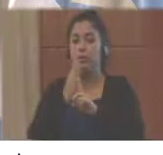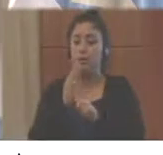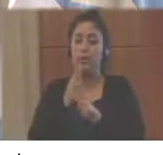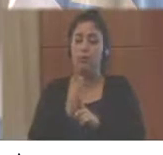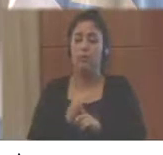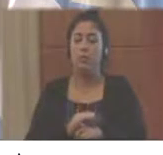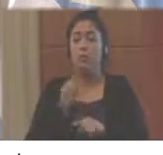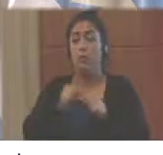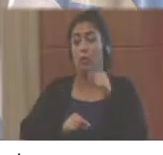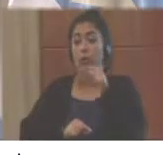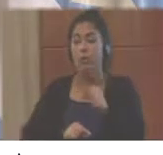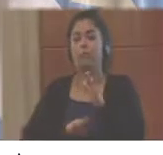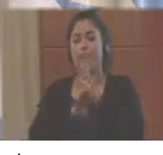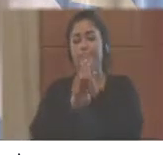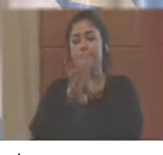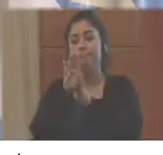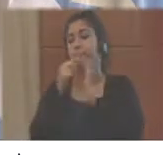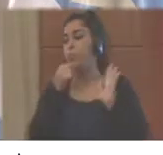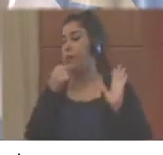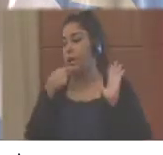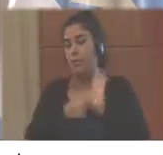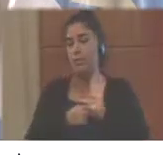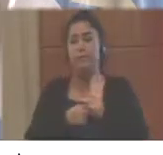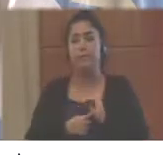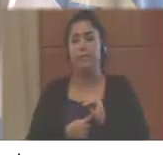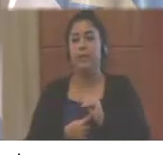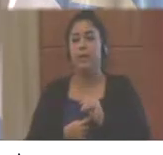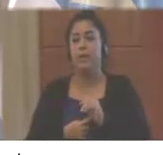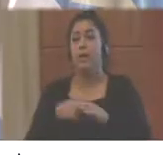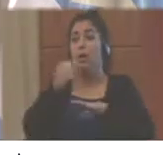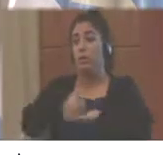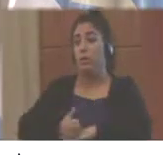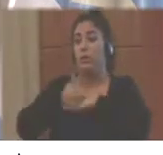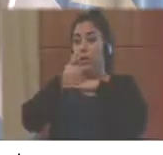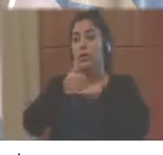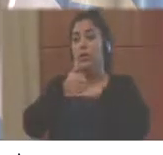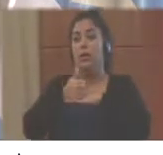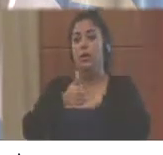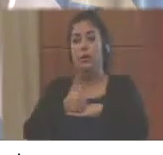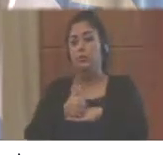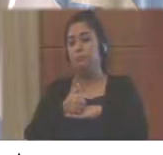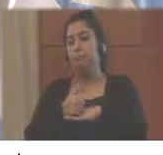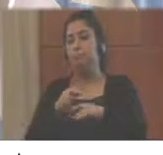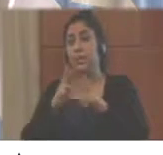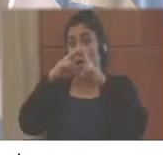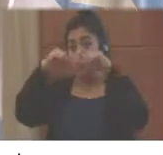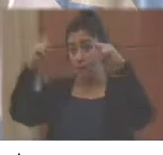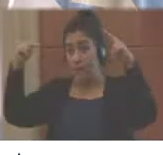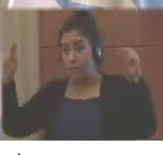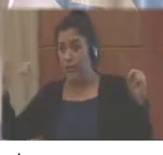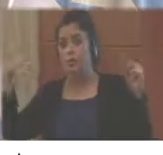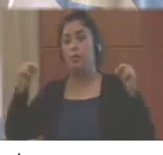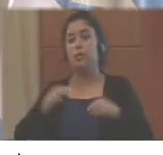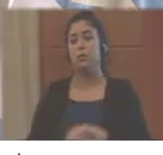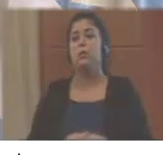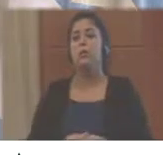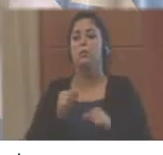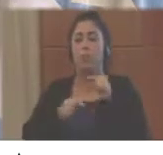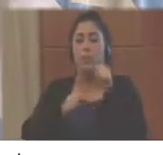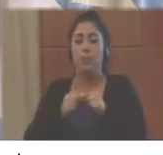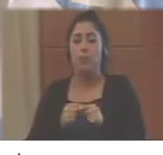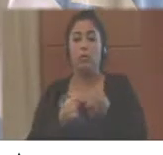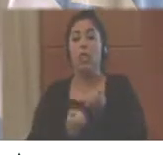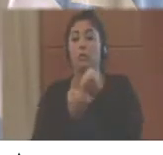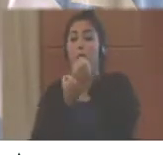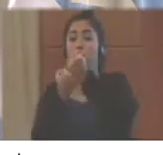disaster risks as a part of the development. And for example, National Authority of the Environment refreshes